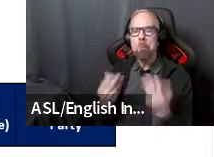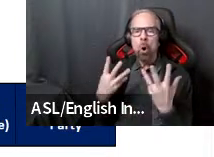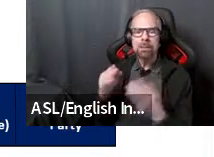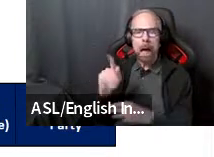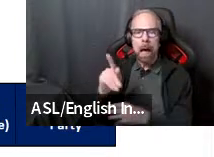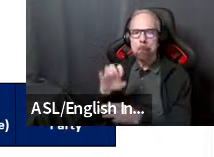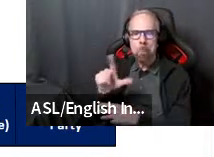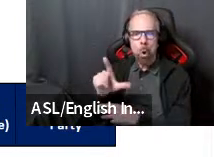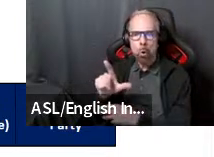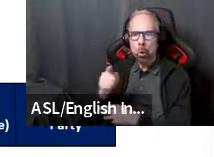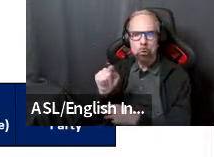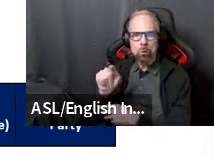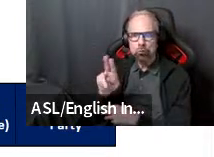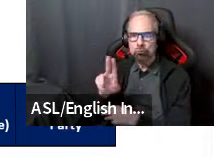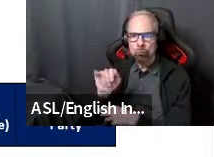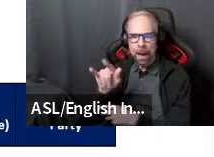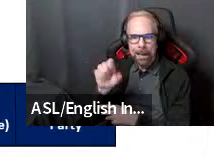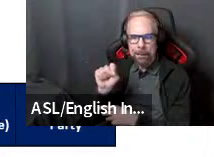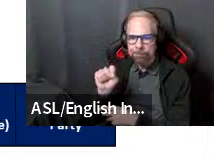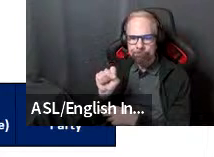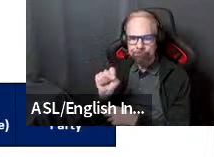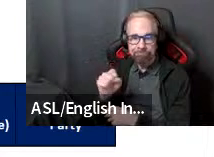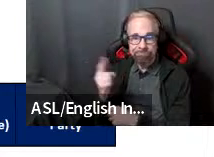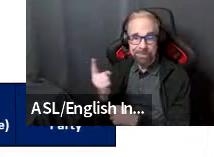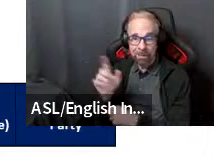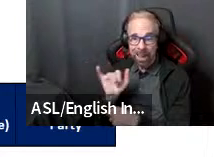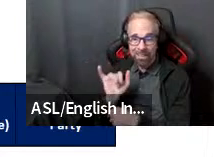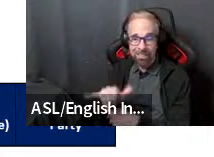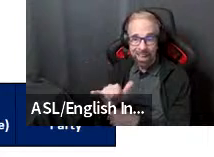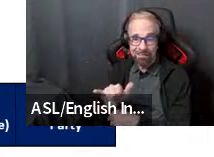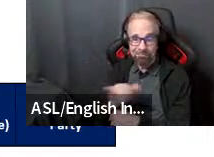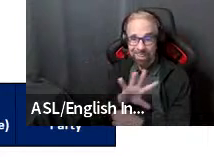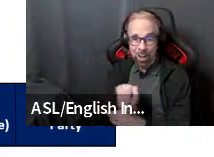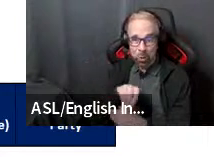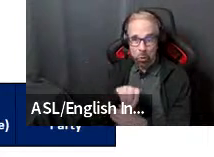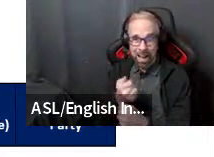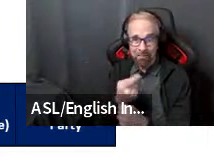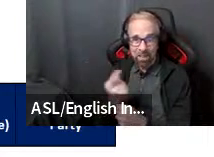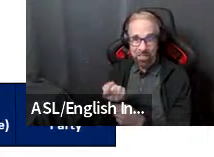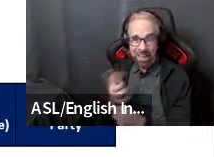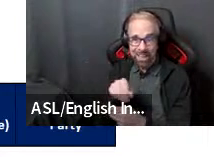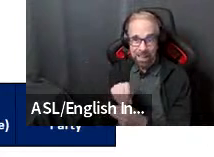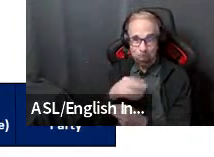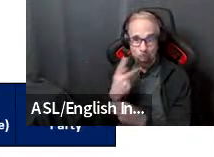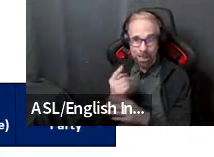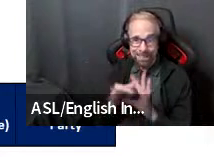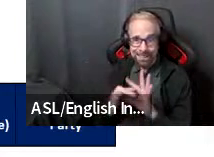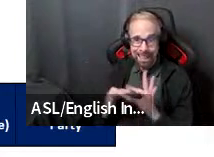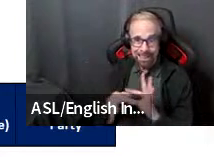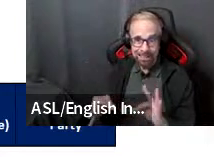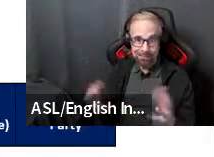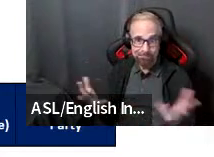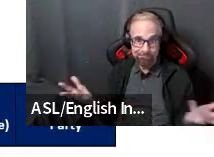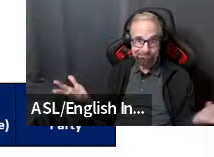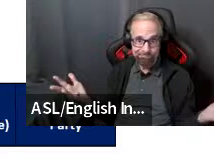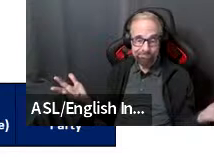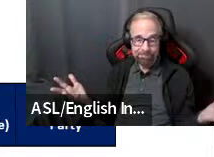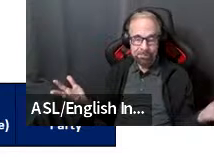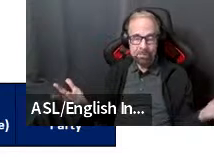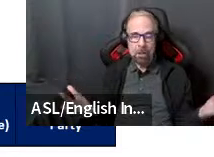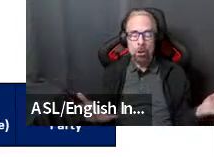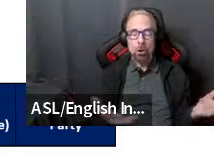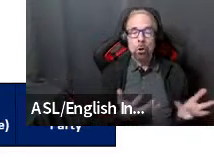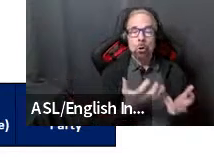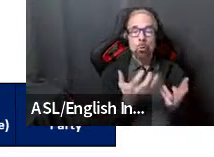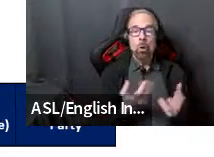effect. Just put everything in one bucket. I don't know. I want to say something I